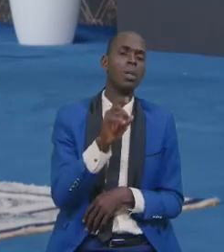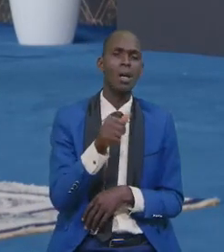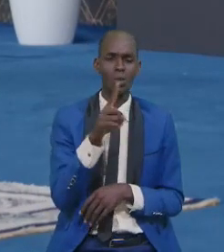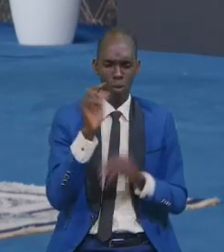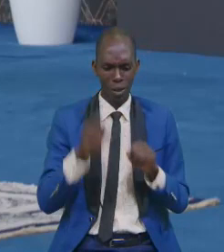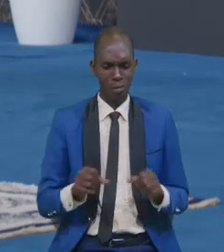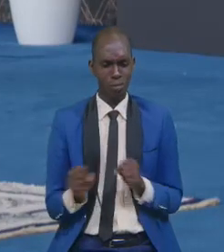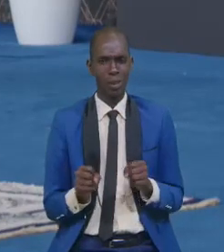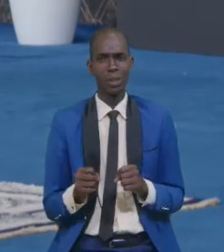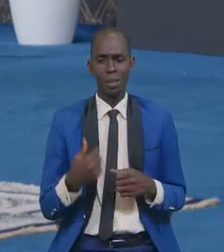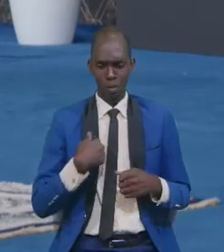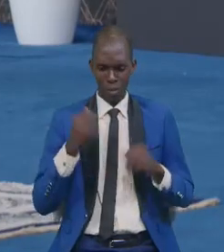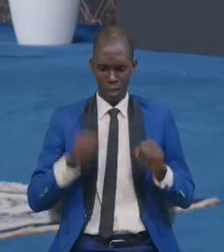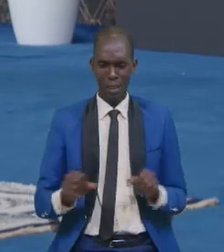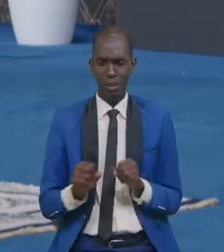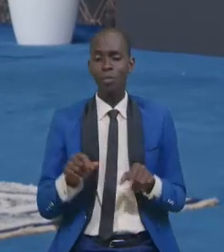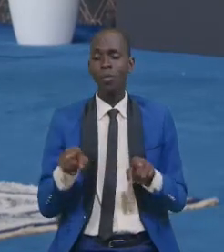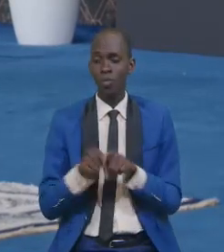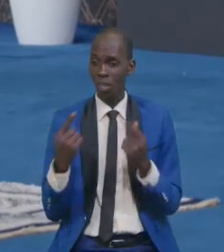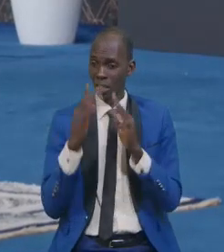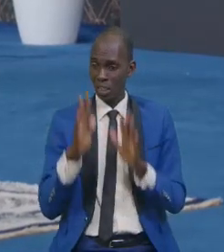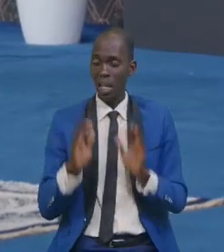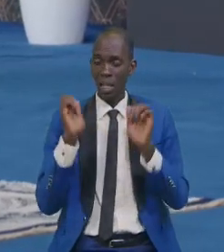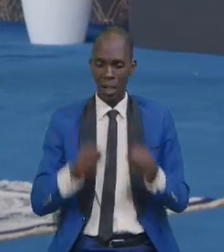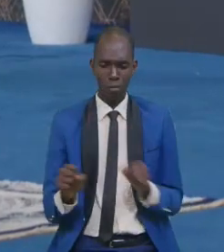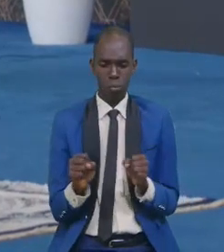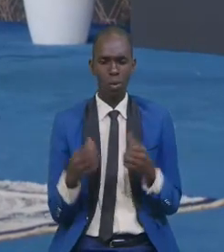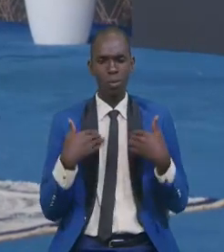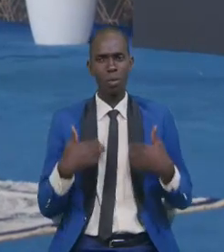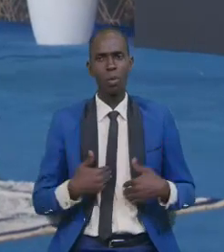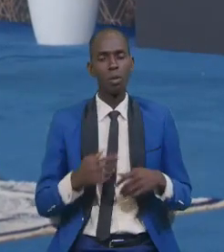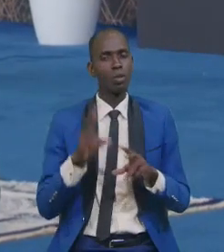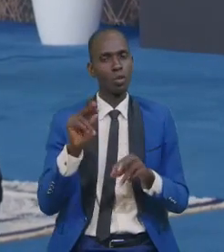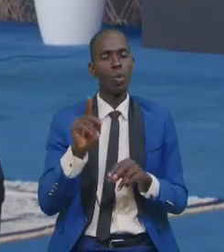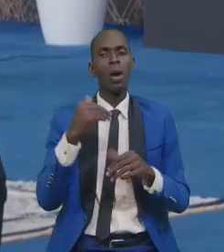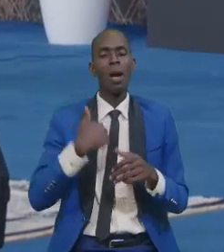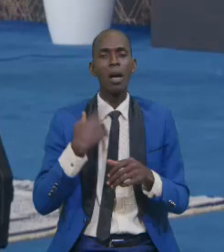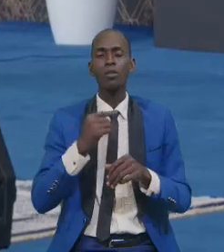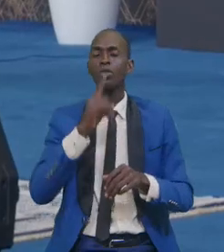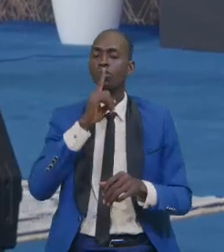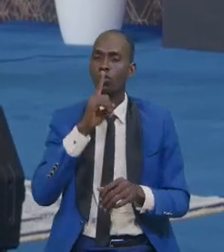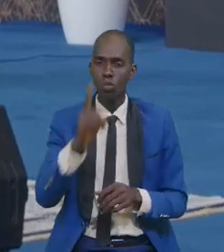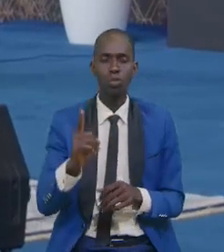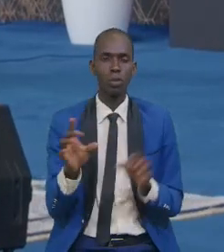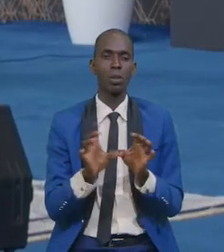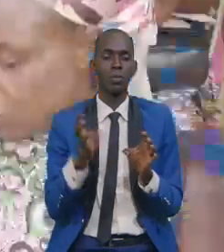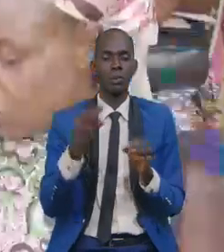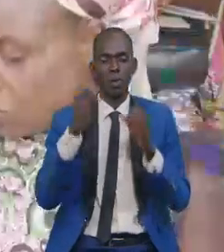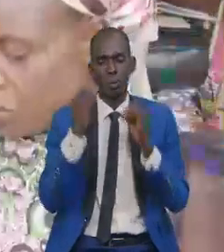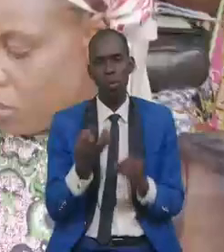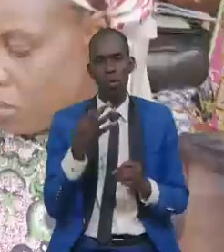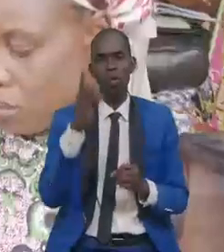sinner can shake like that. Have the reality of the power of God in your life. You will have